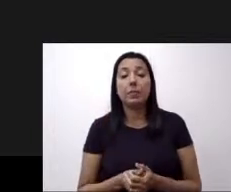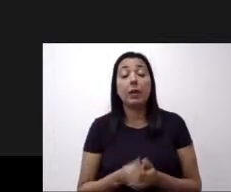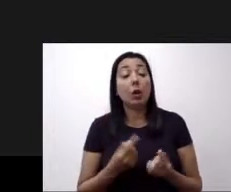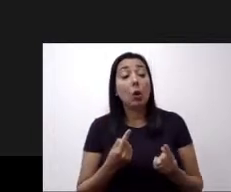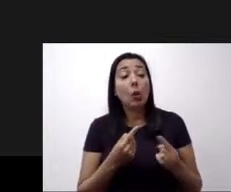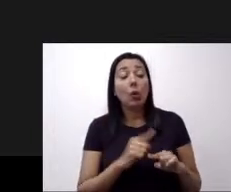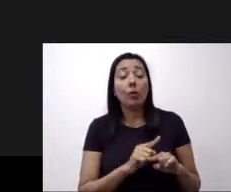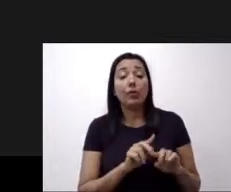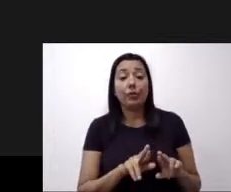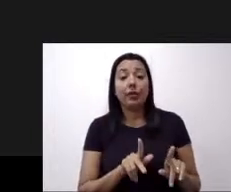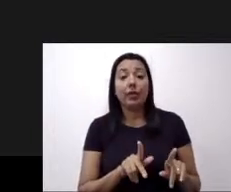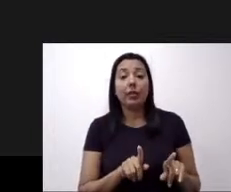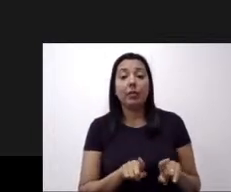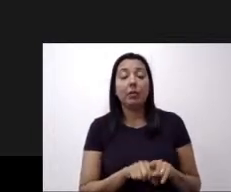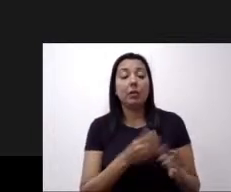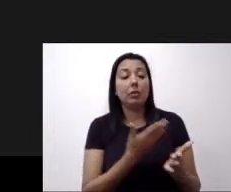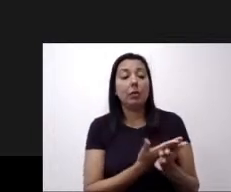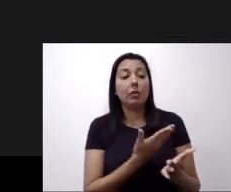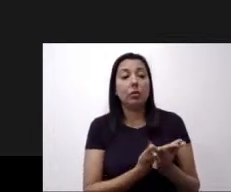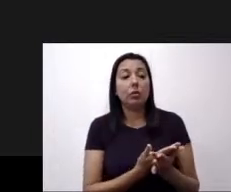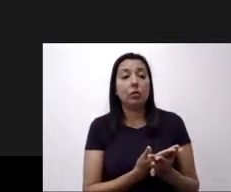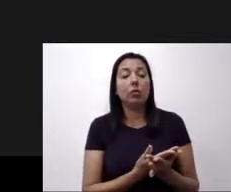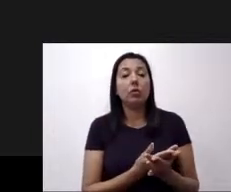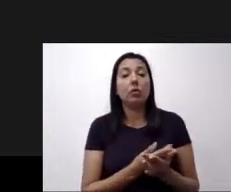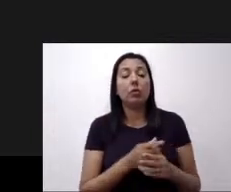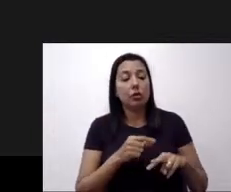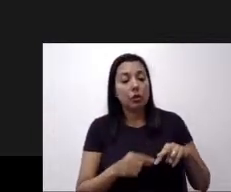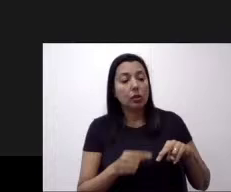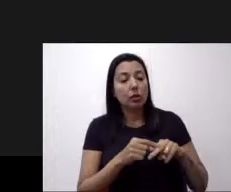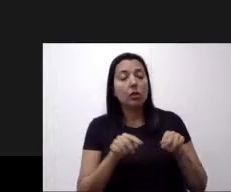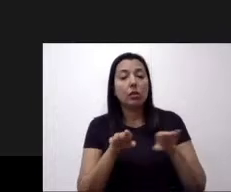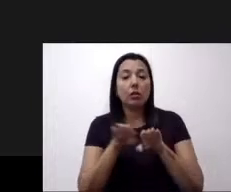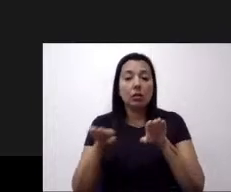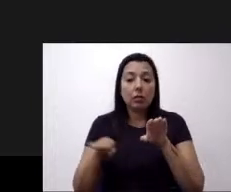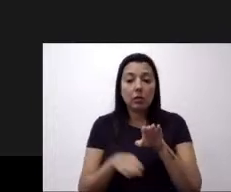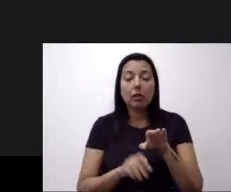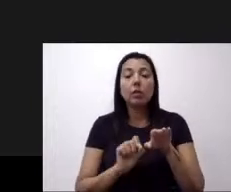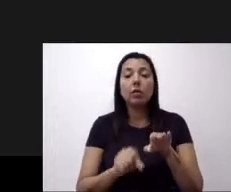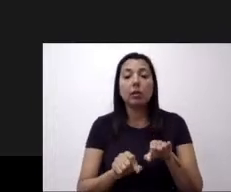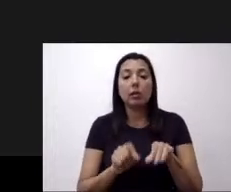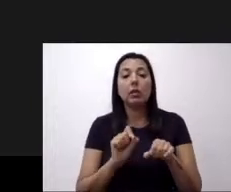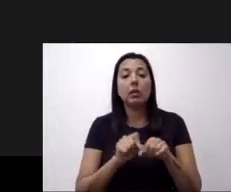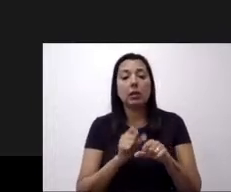show and postulate that these inequalities are socially constructed.